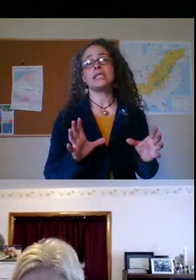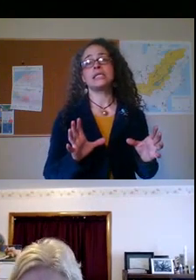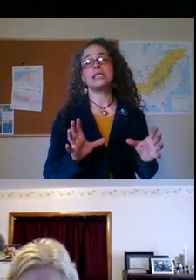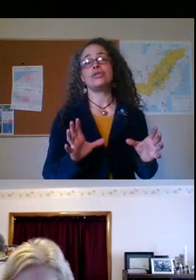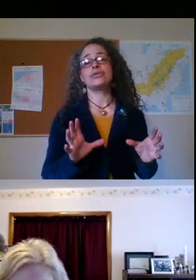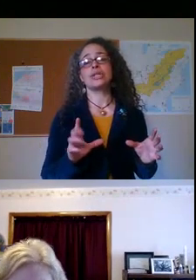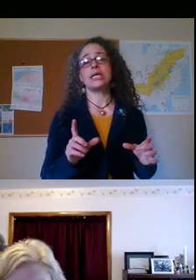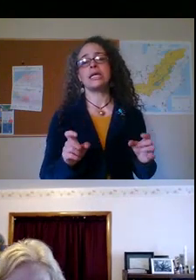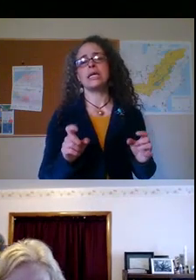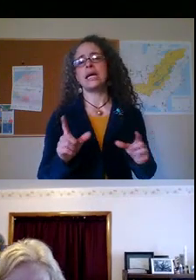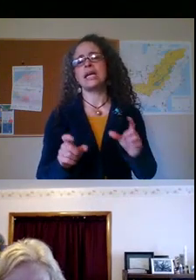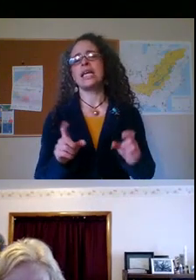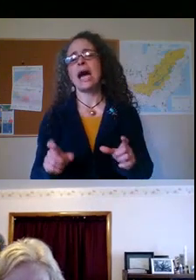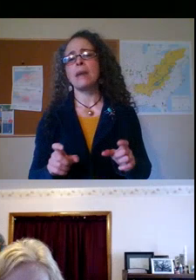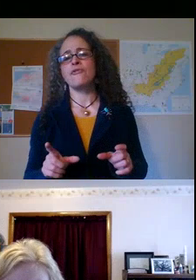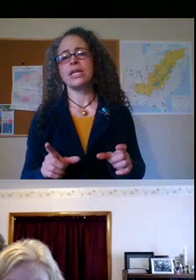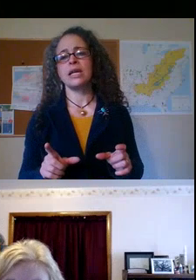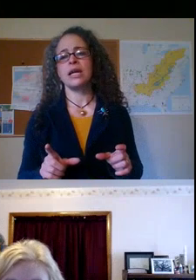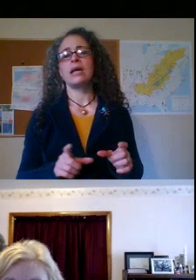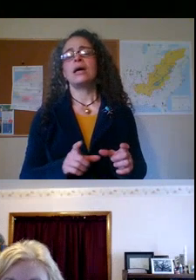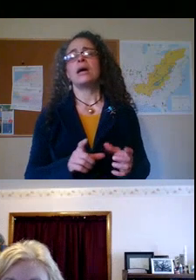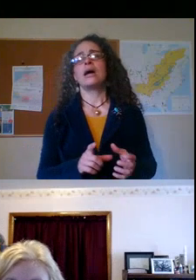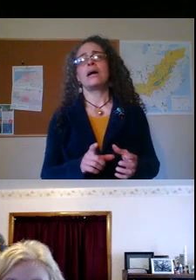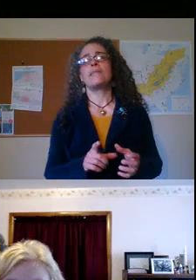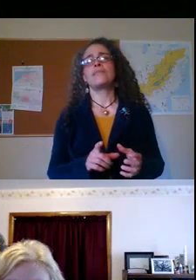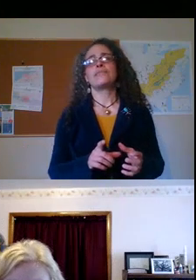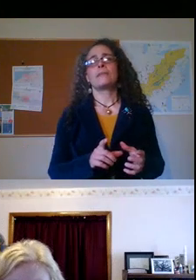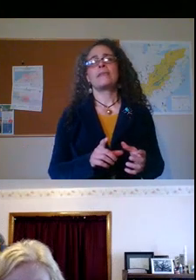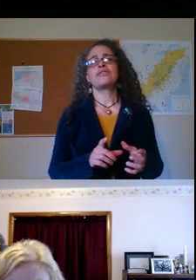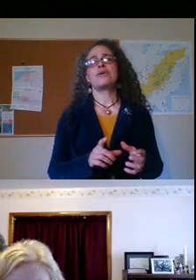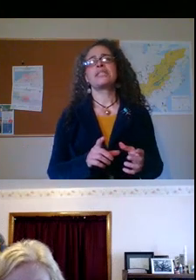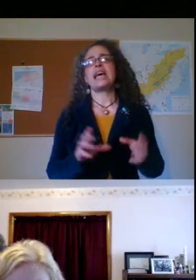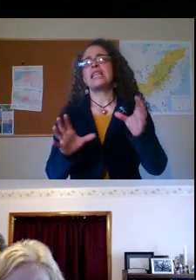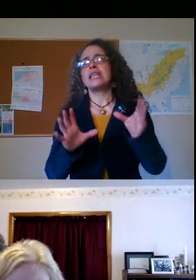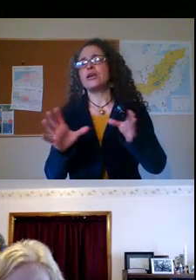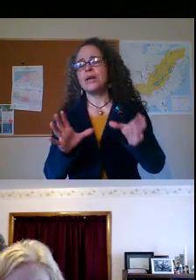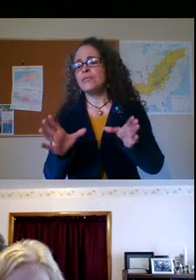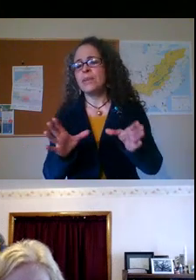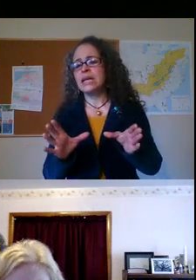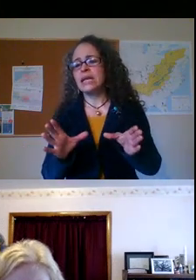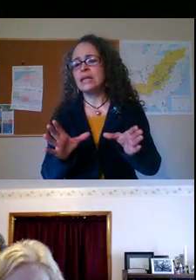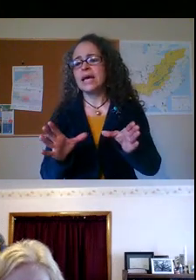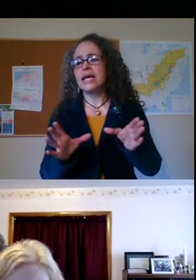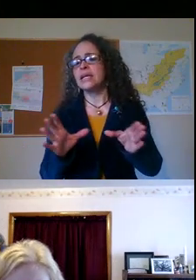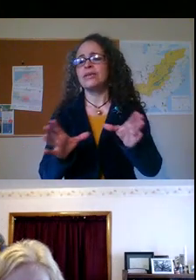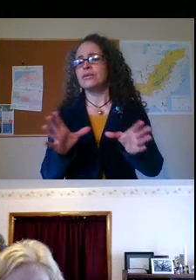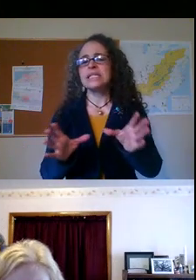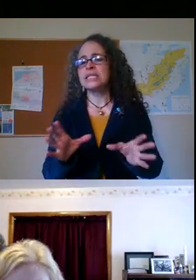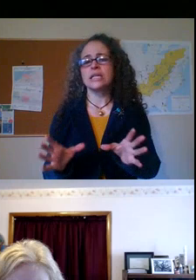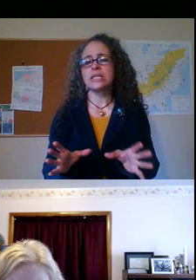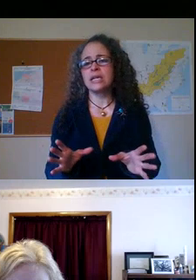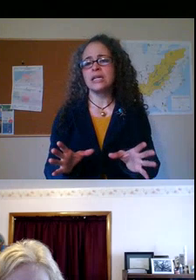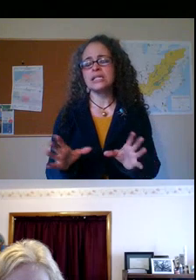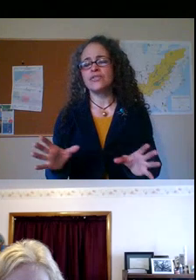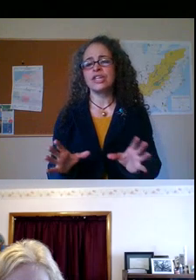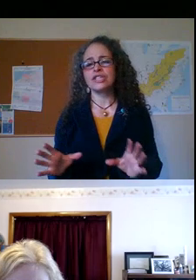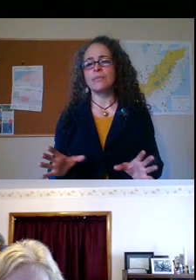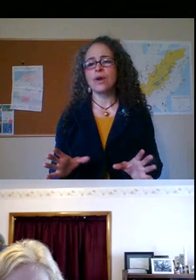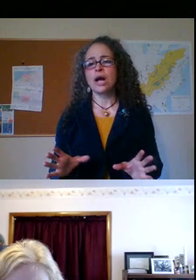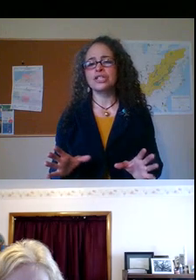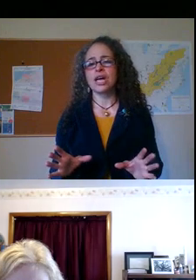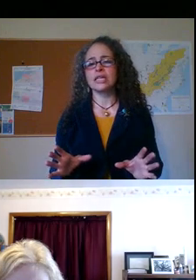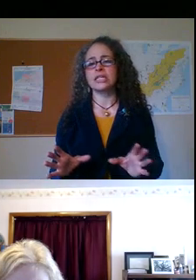funding is usually kind of gap funding. So it's that little bit of money that, is still needed